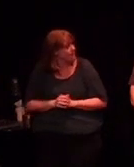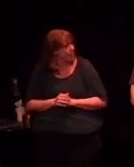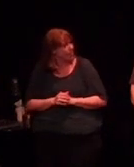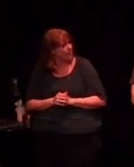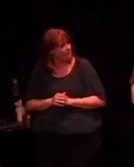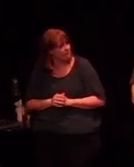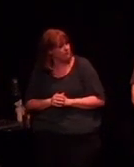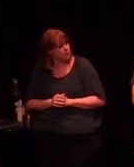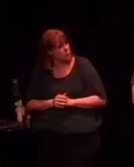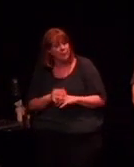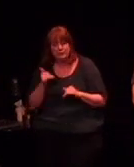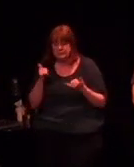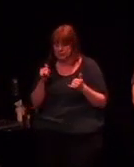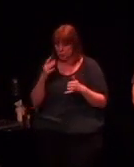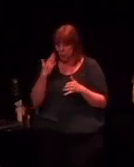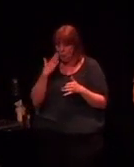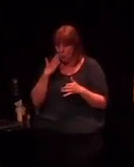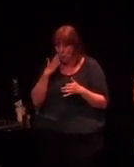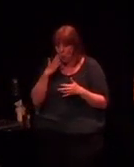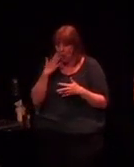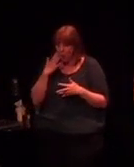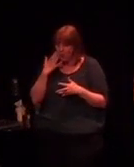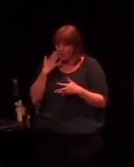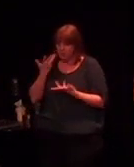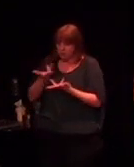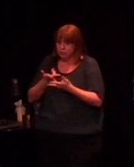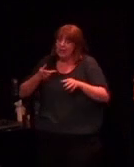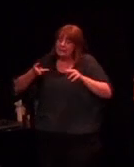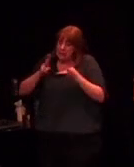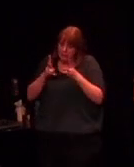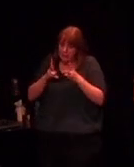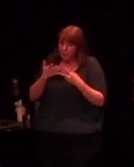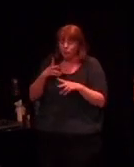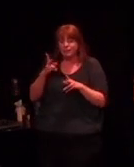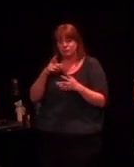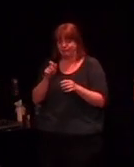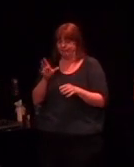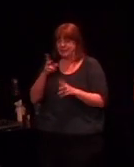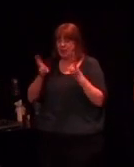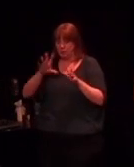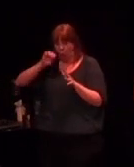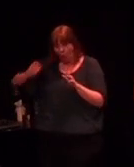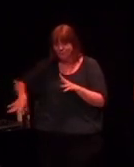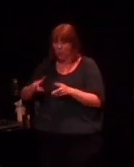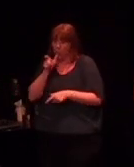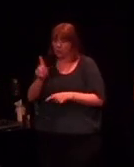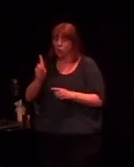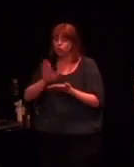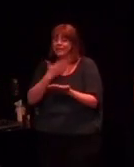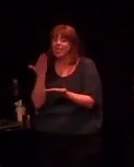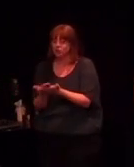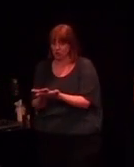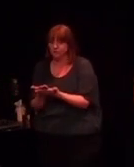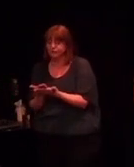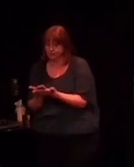Just sometimes when we talk about interpreting, I think it's dangerous, and we should look at the word translation when it comes to performance.